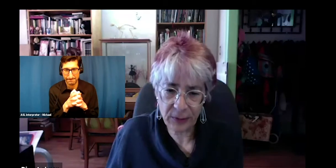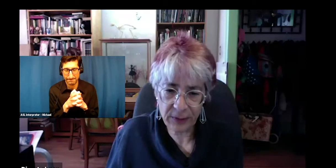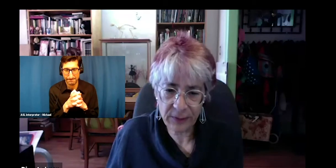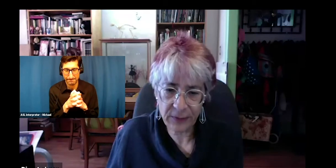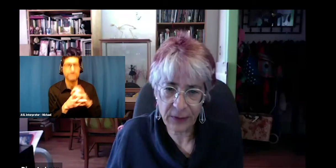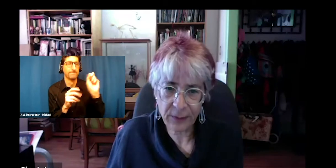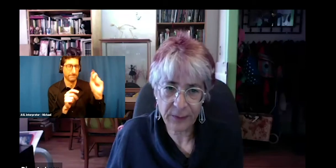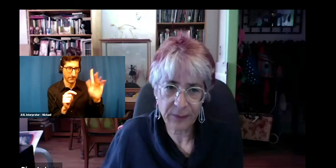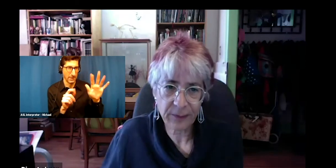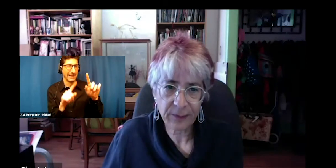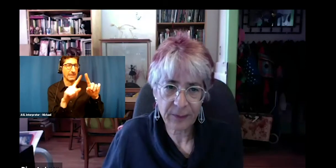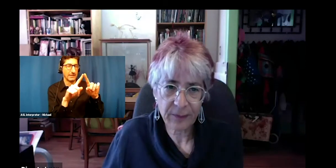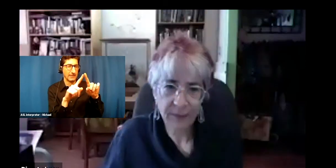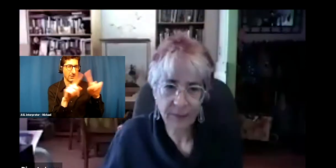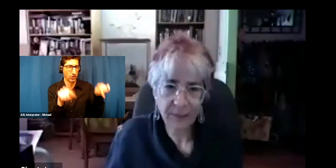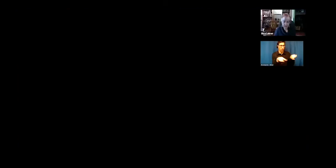share? Here we are. Okay.